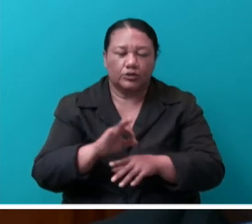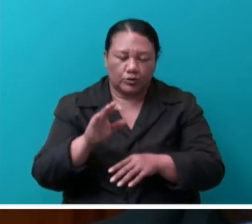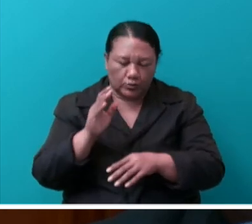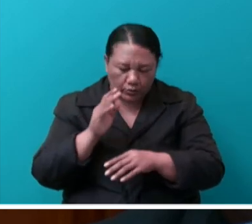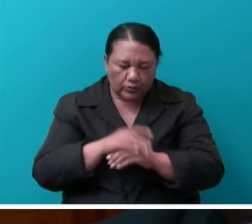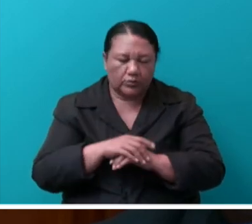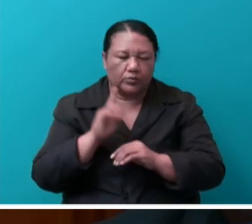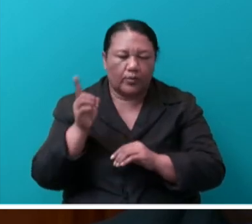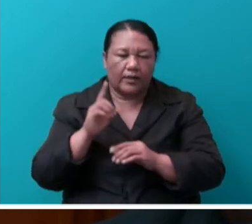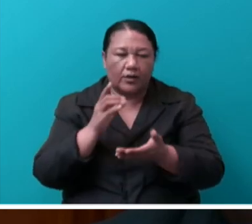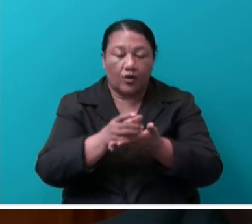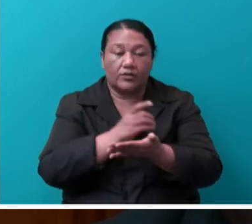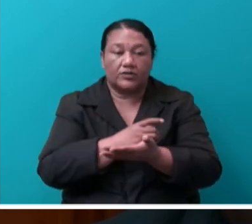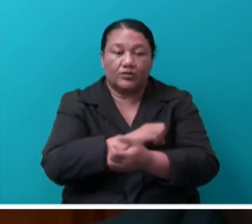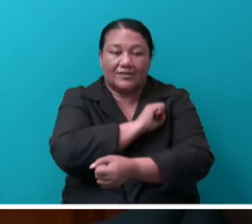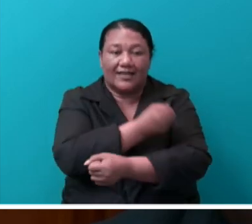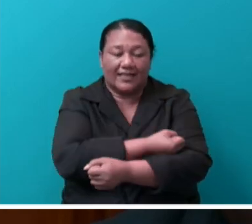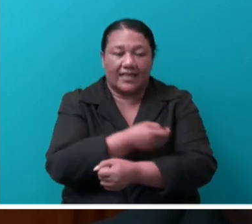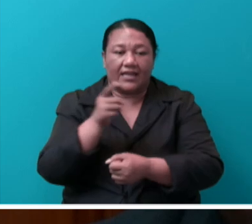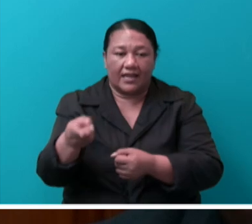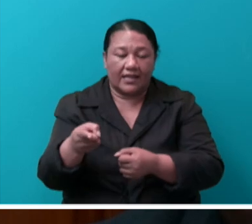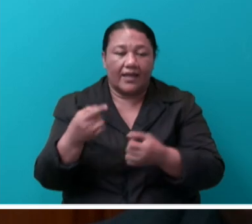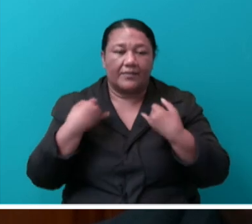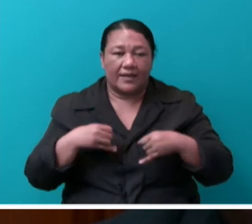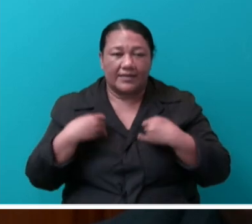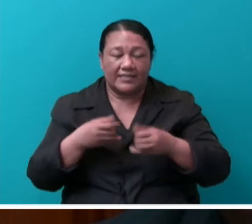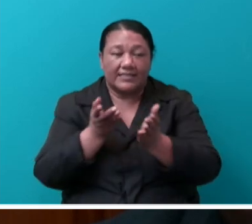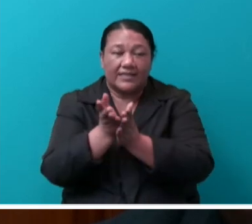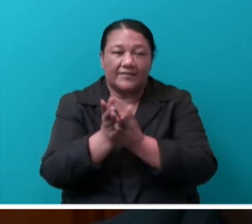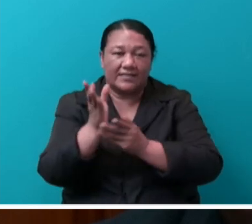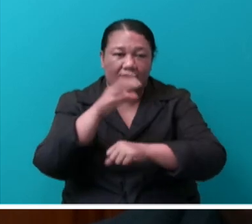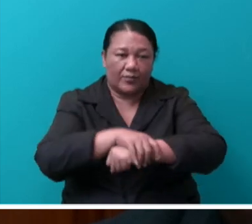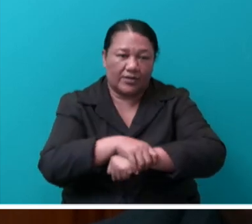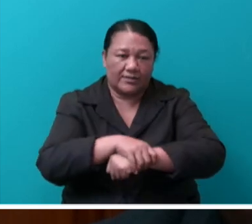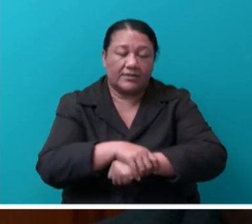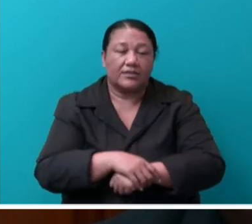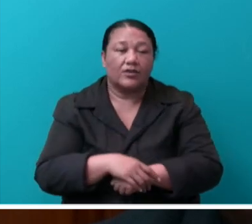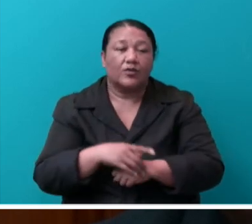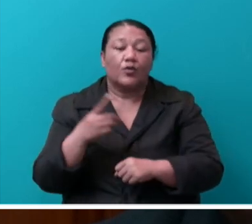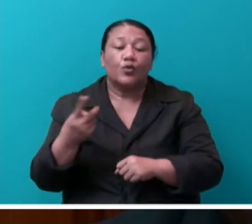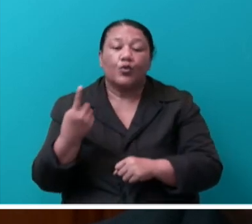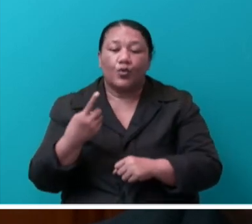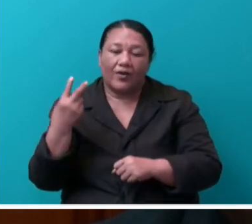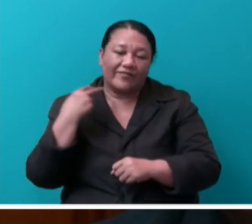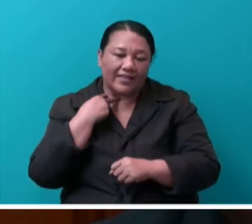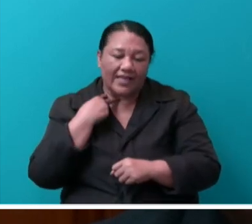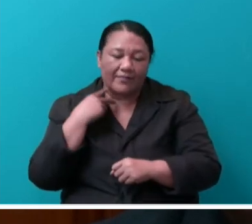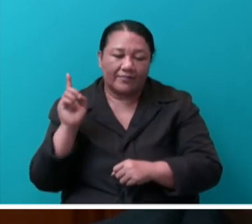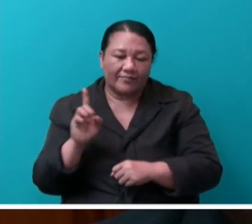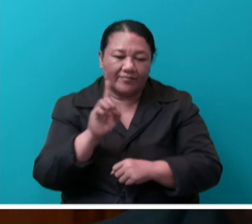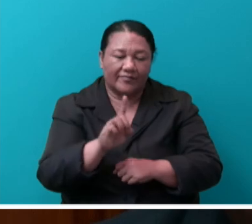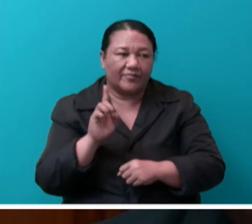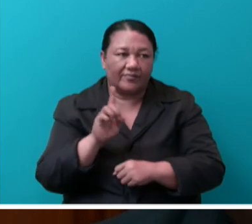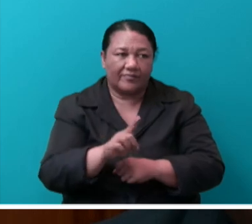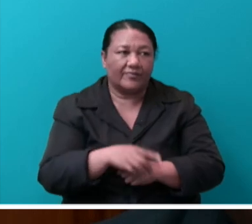terms of strengthening the implementation of the services that they provide to victims who present as well